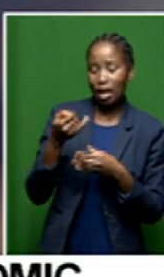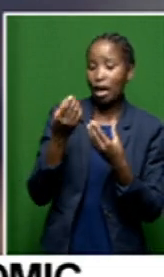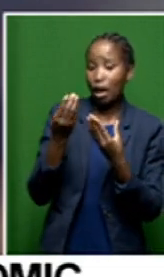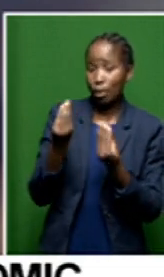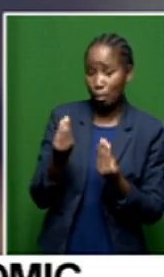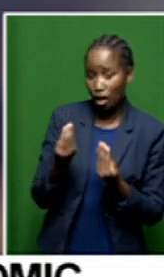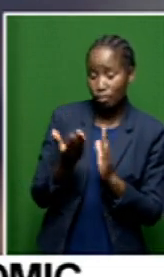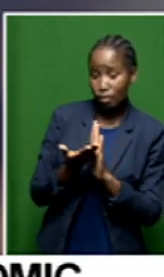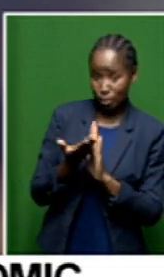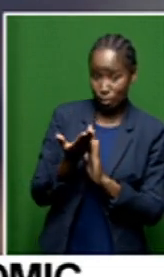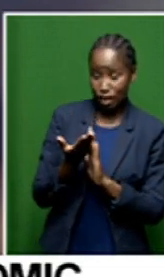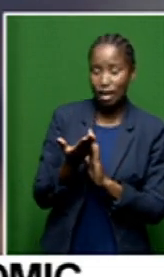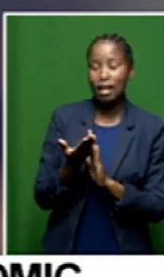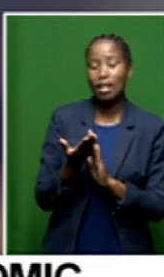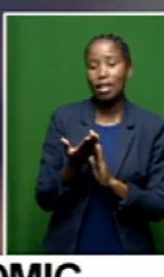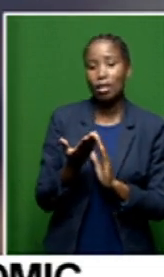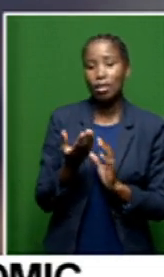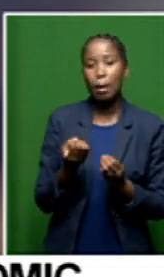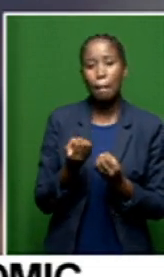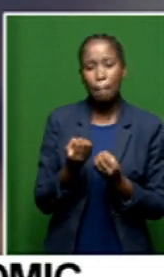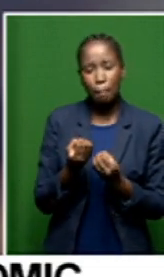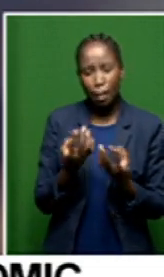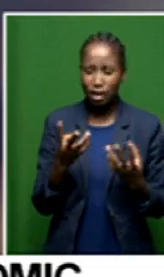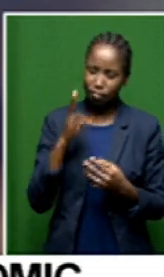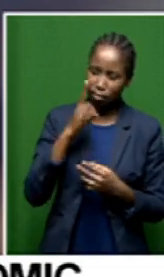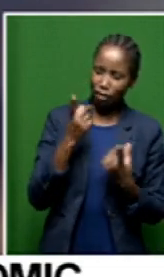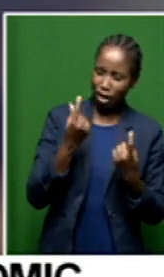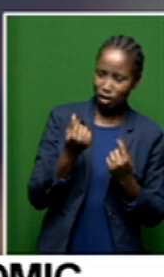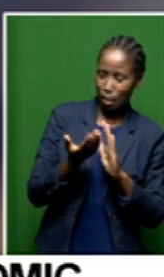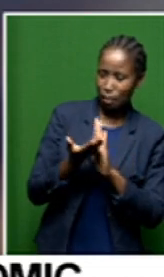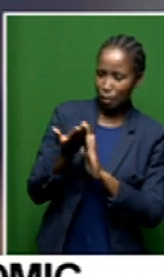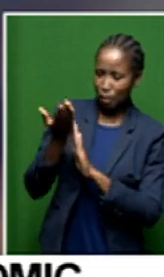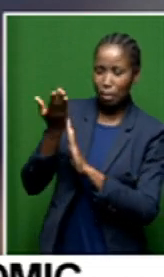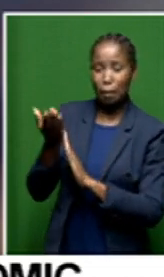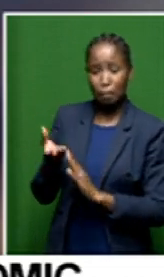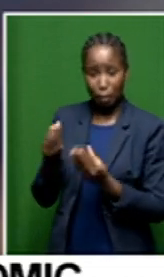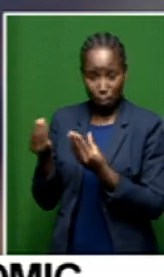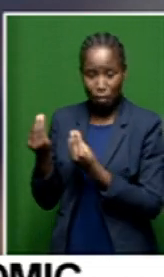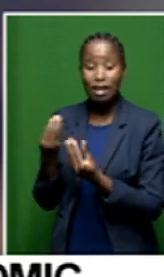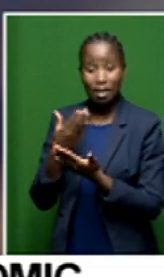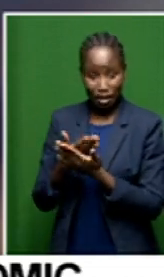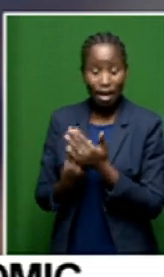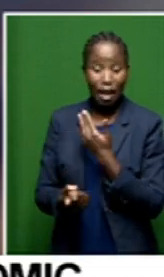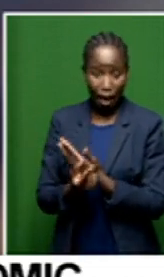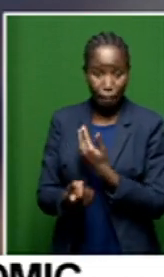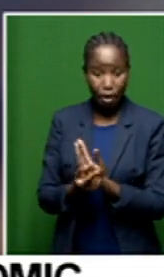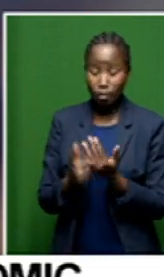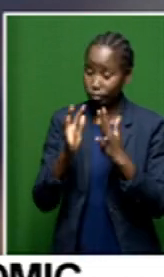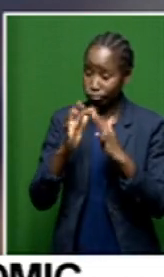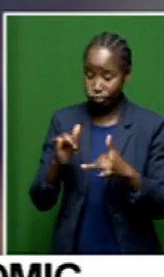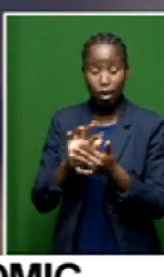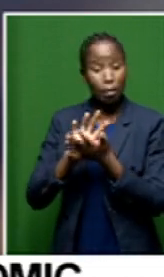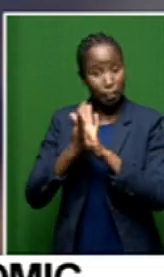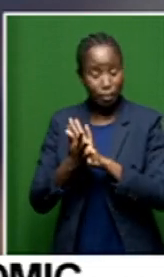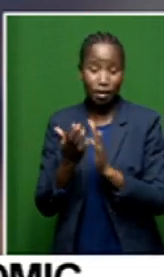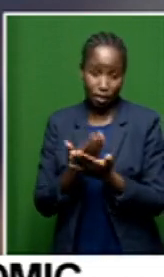around how a lot of the initial gains that we had seen coming out of the second quarter would have been wiped out by the insurrection, etc.